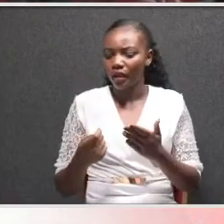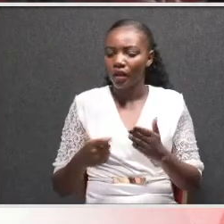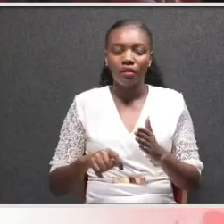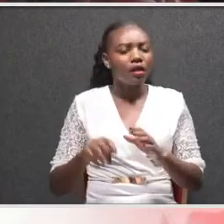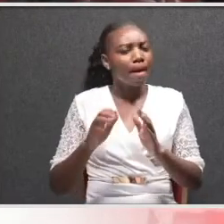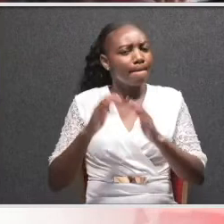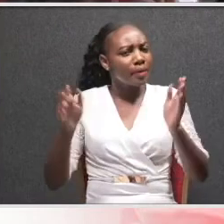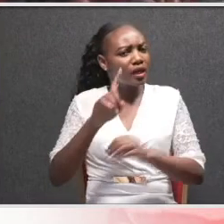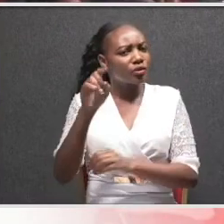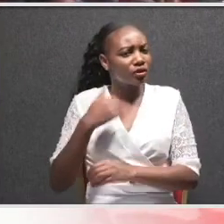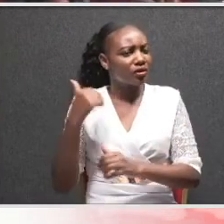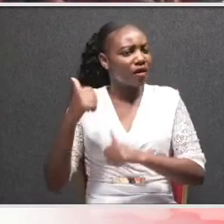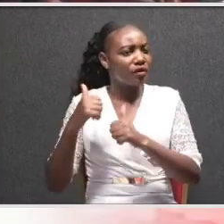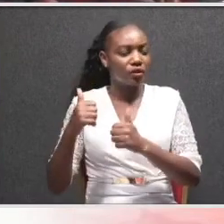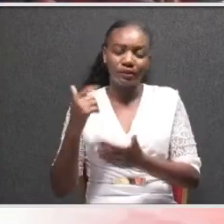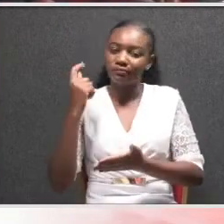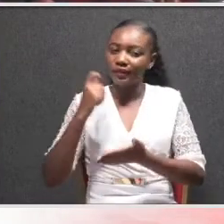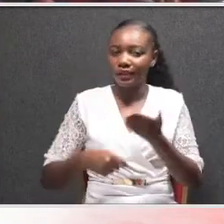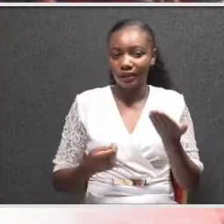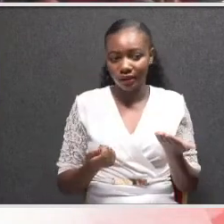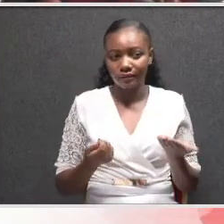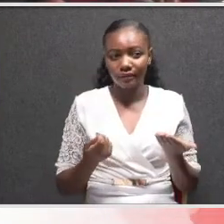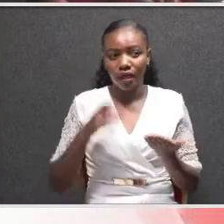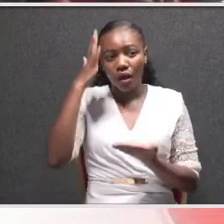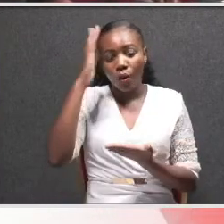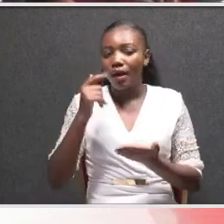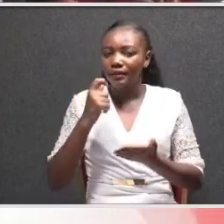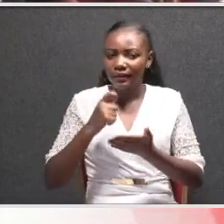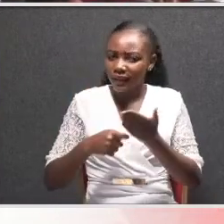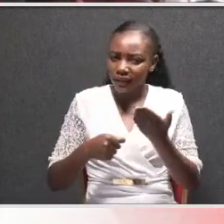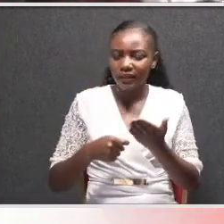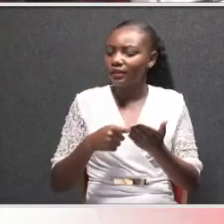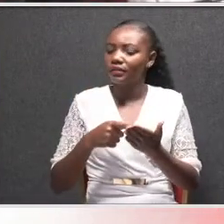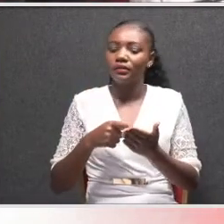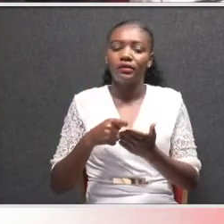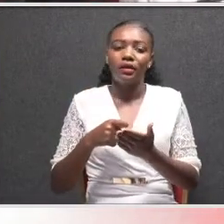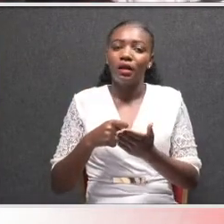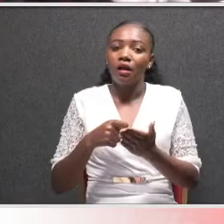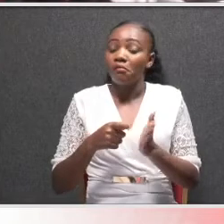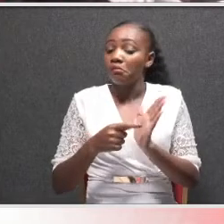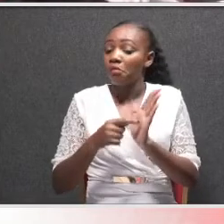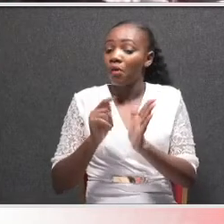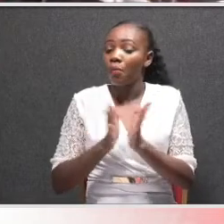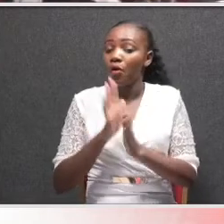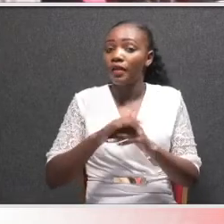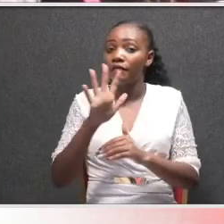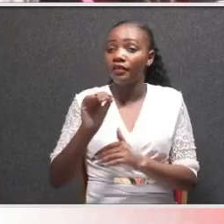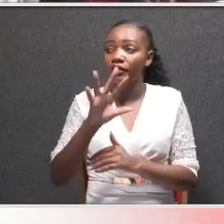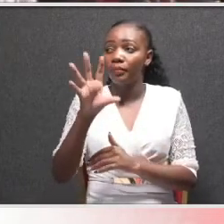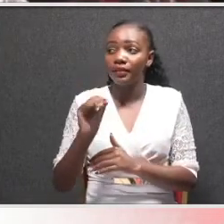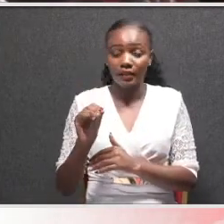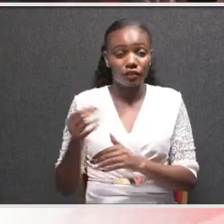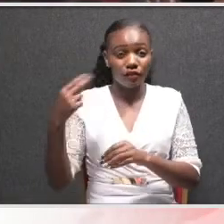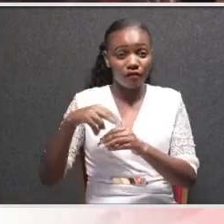proportion is actually taxes. Taxes and levies account for over 50% of the fuel prices in